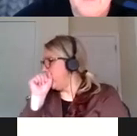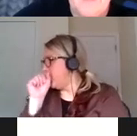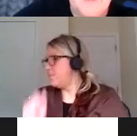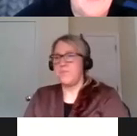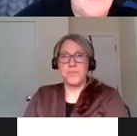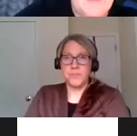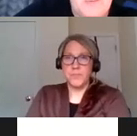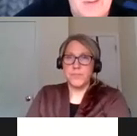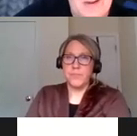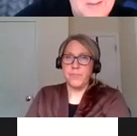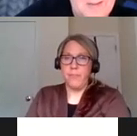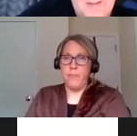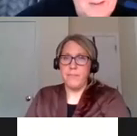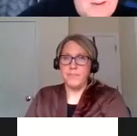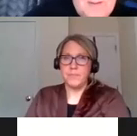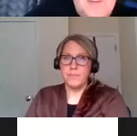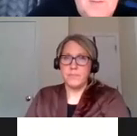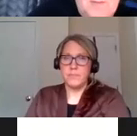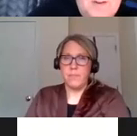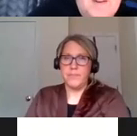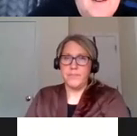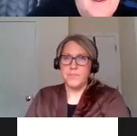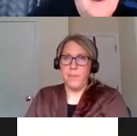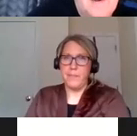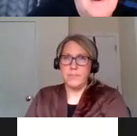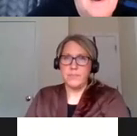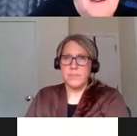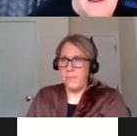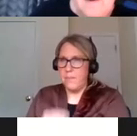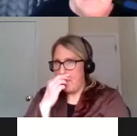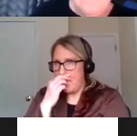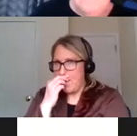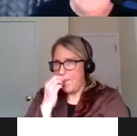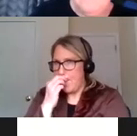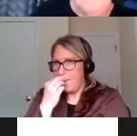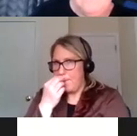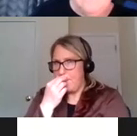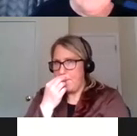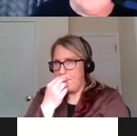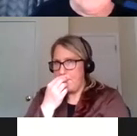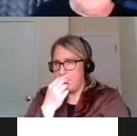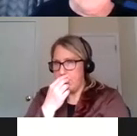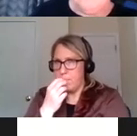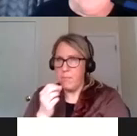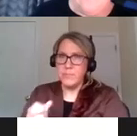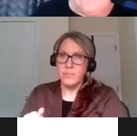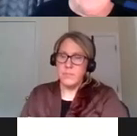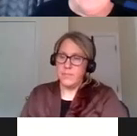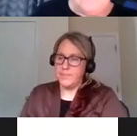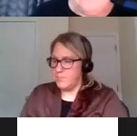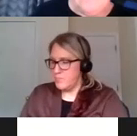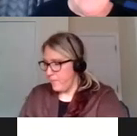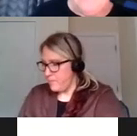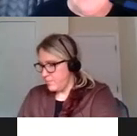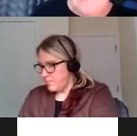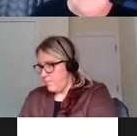to my list because I'm past 2/4C:\\. List with 4 items, page 1 apples. So it's telling me list with 4 items,